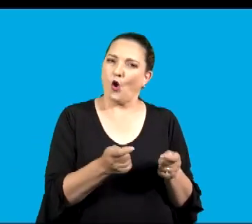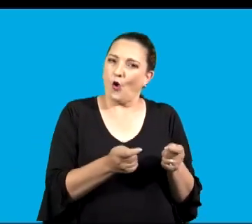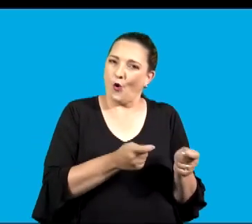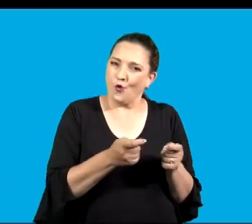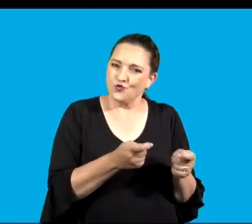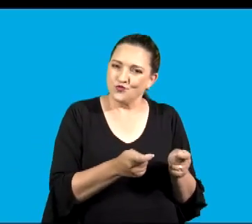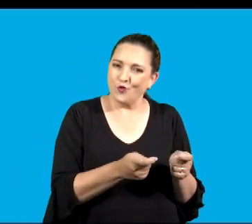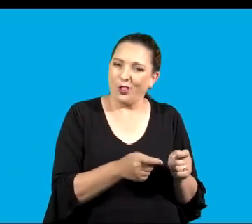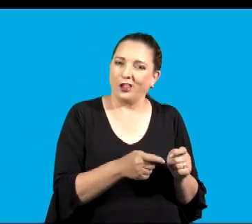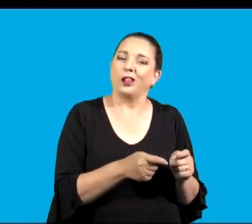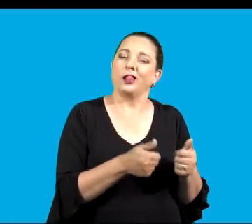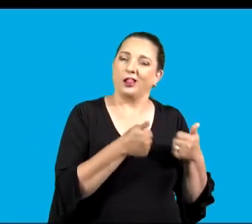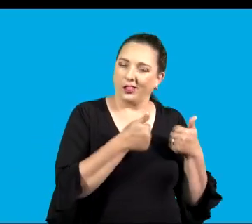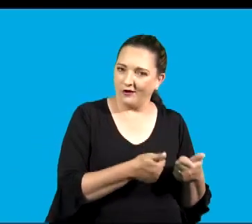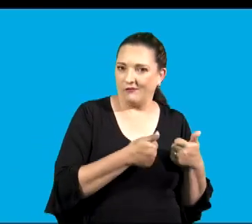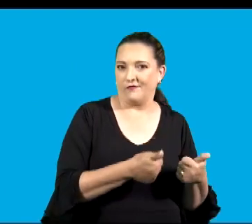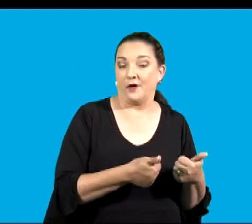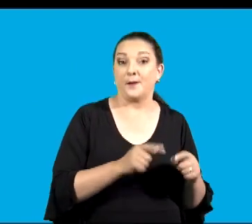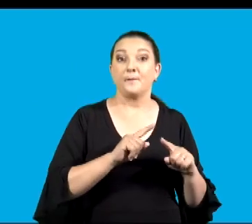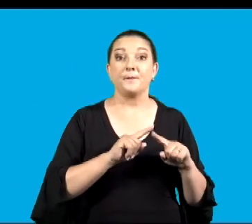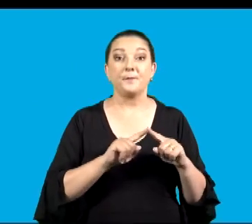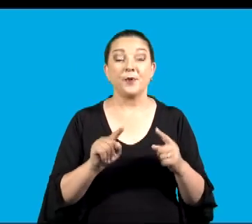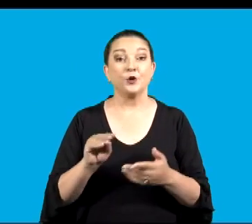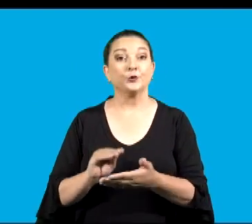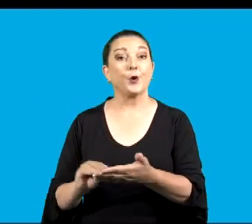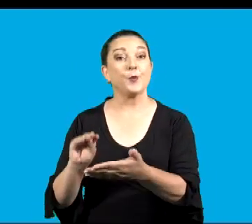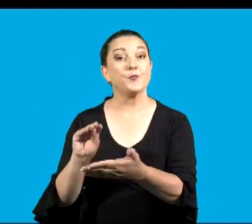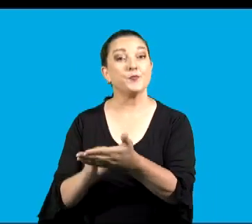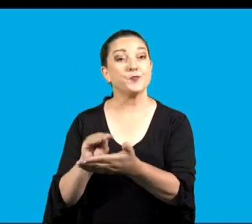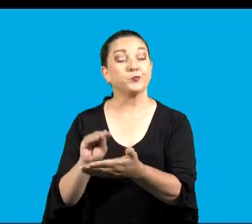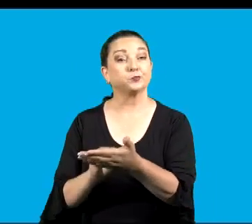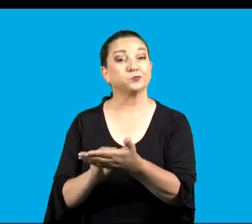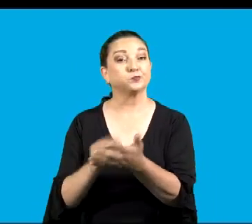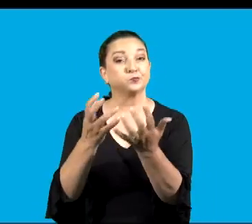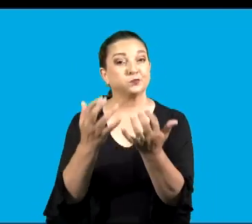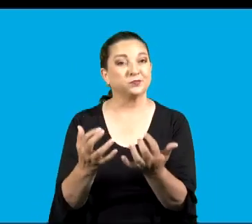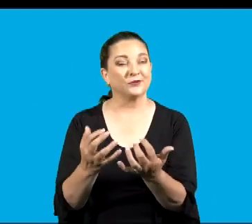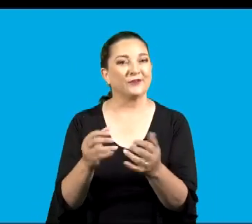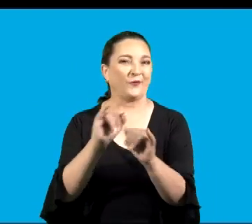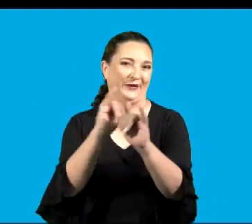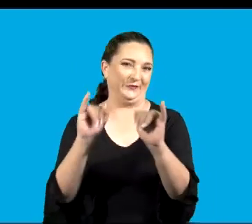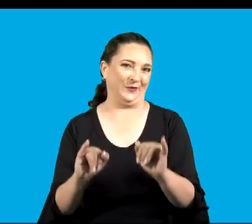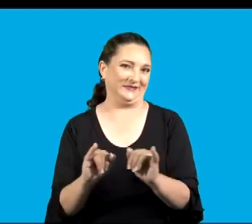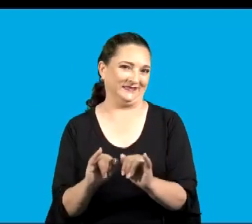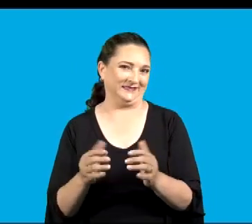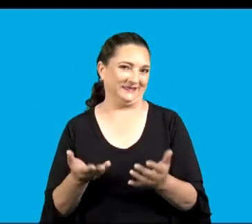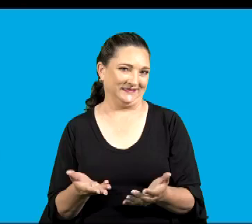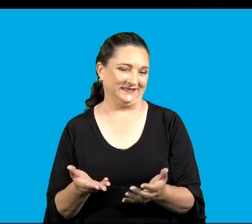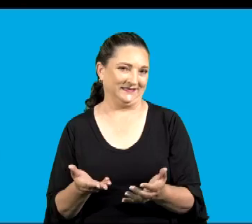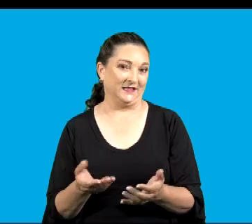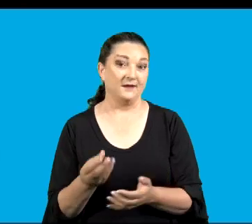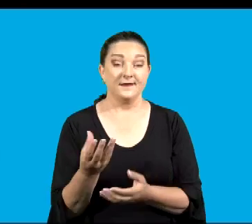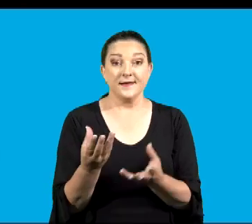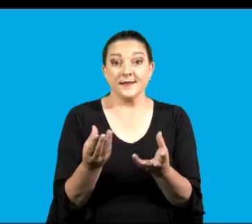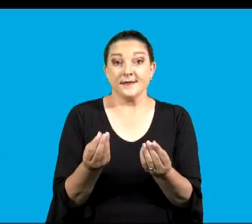also fine. However, it was posted to the account in the Creditors Ledger as an invoice.